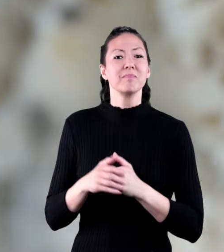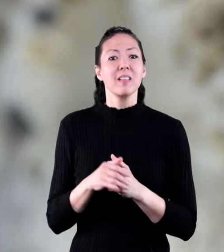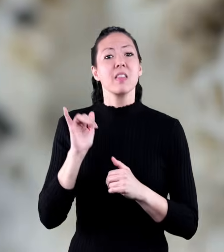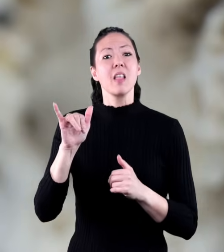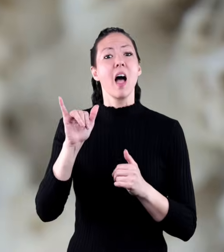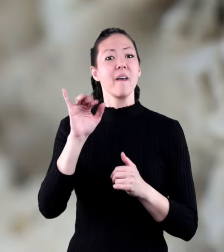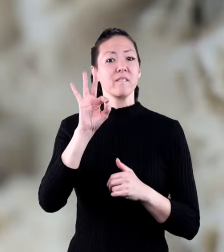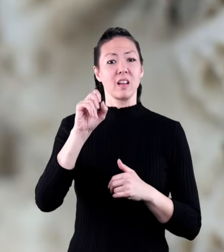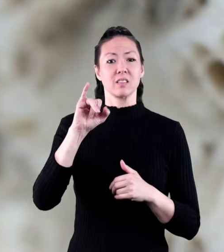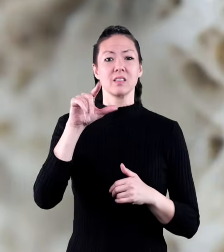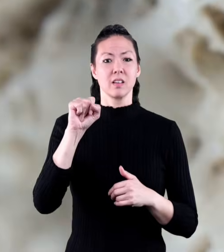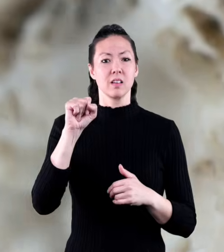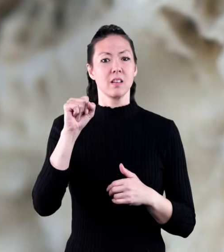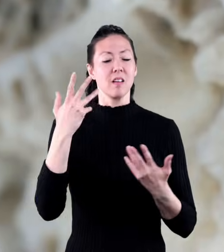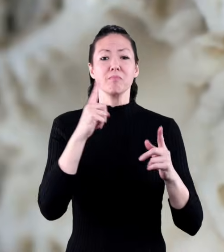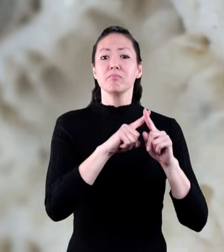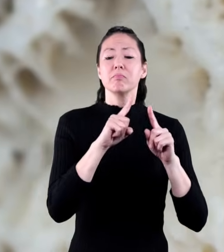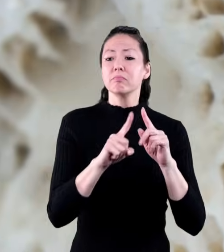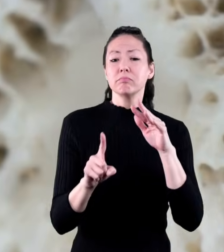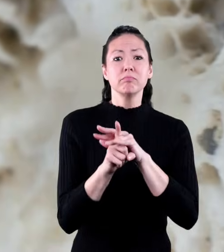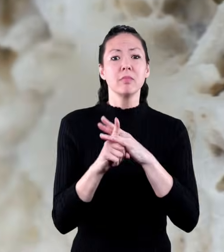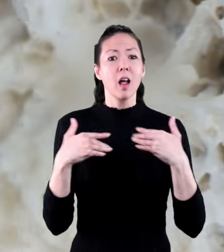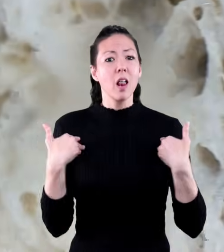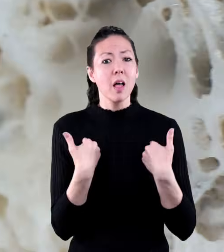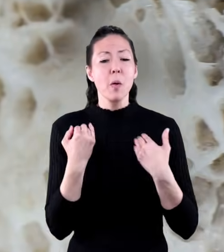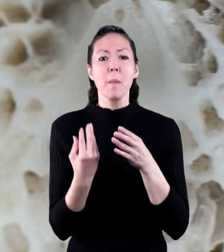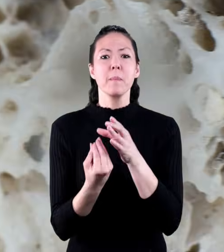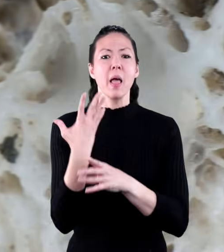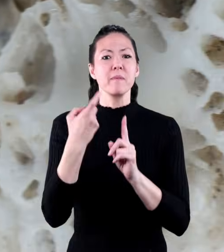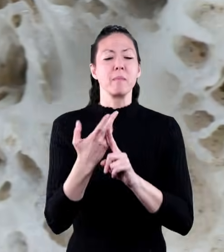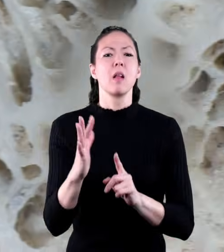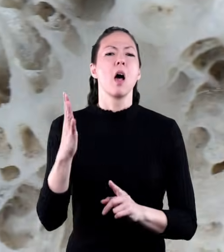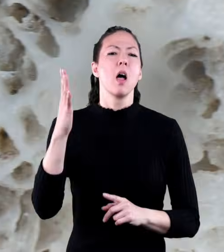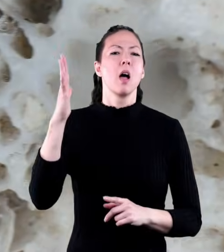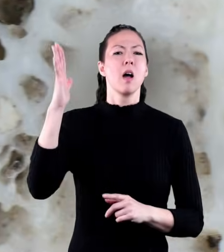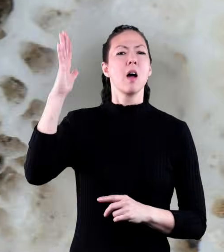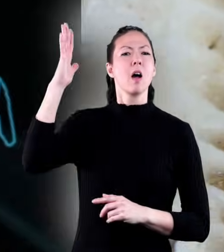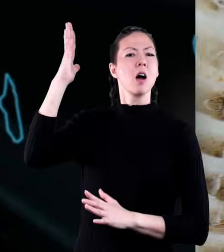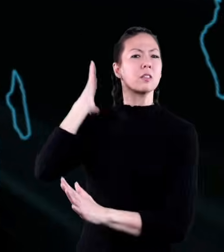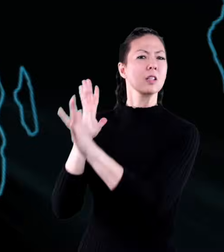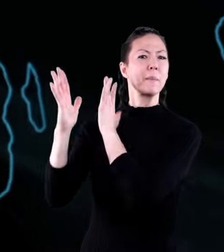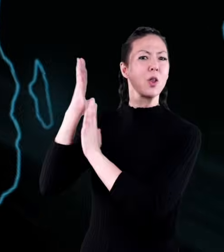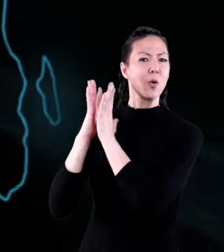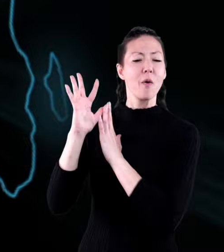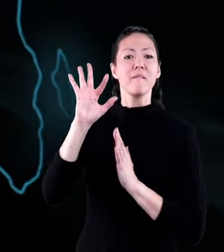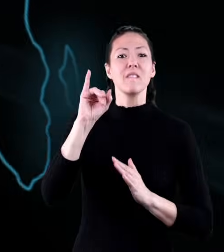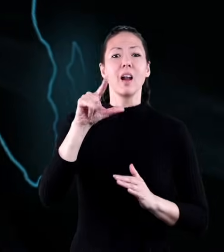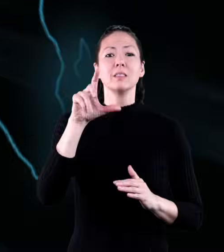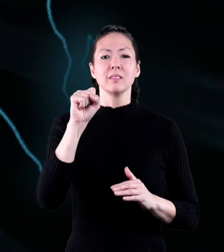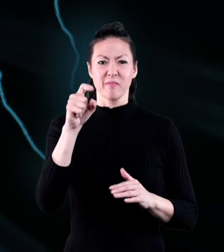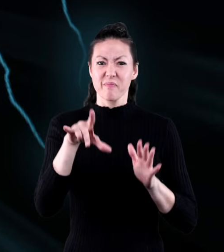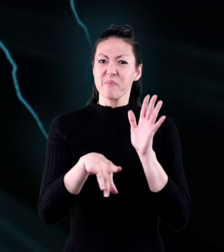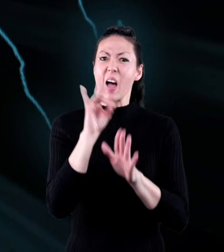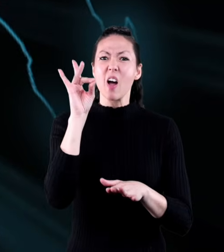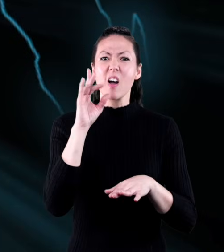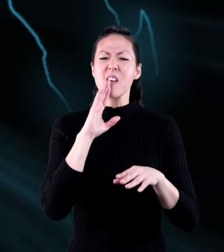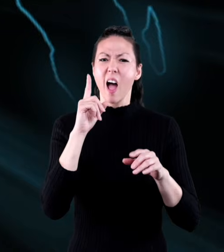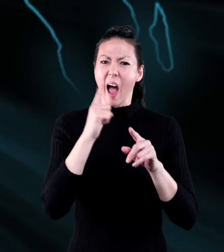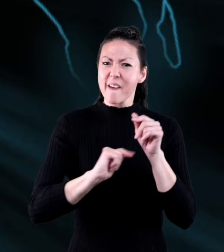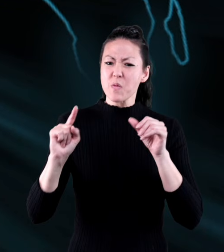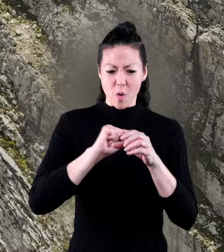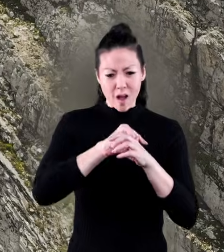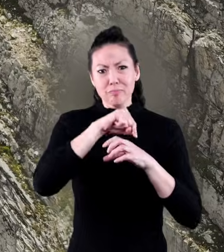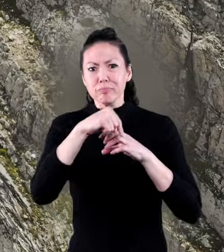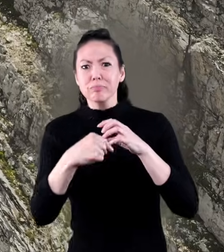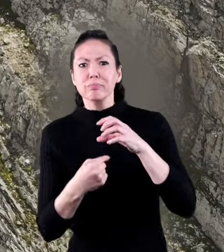fossils can come from any animal or plant that lived a long time ago. Fossils have been found on every continent on